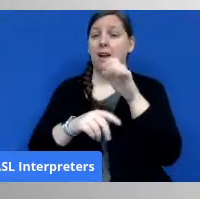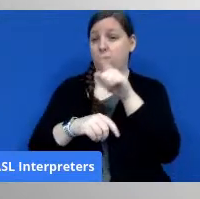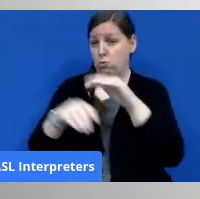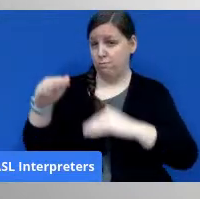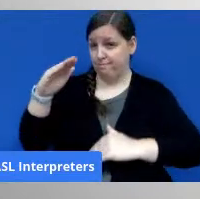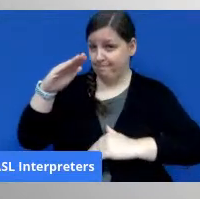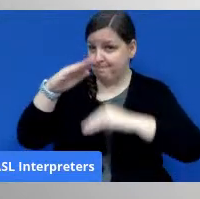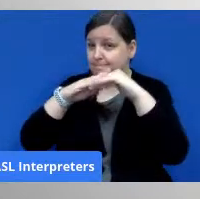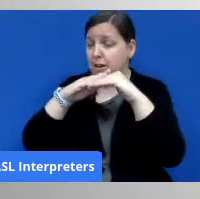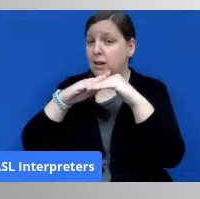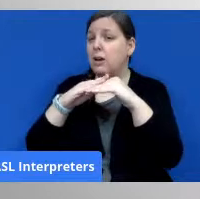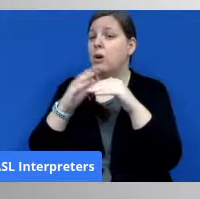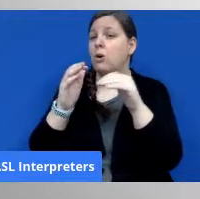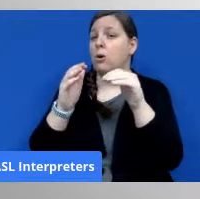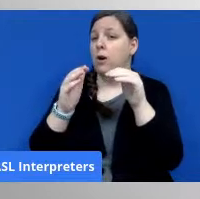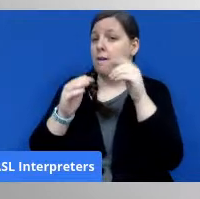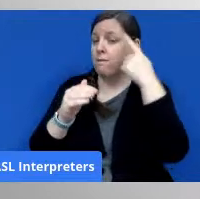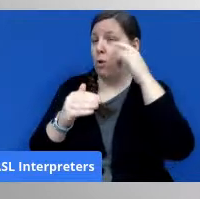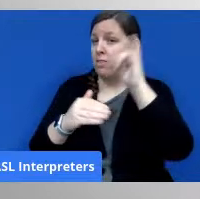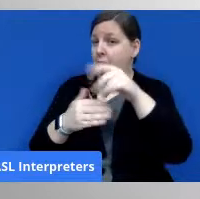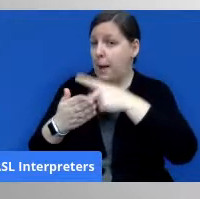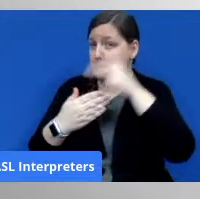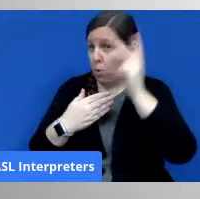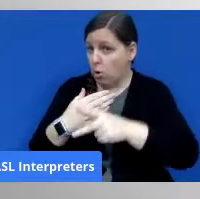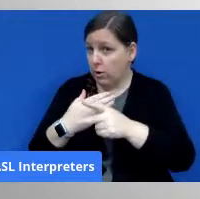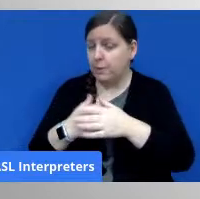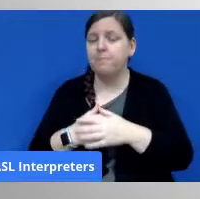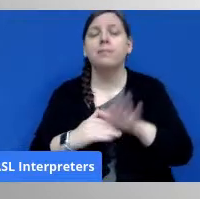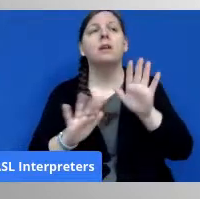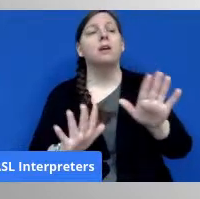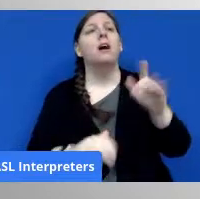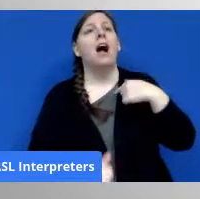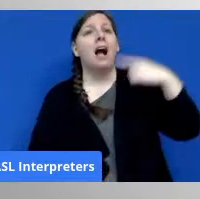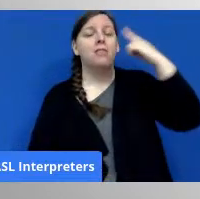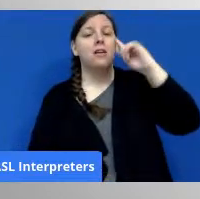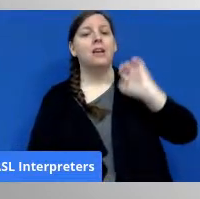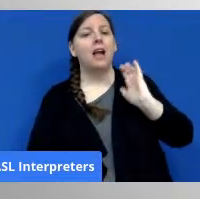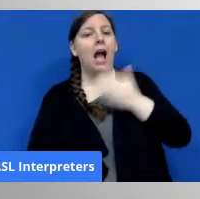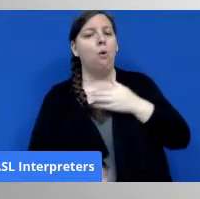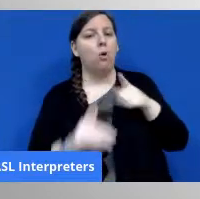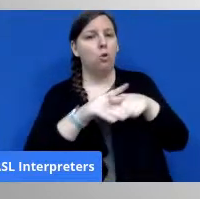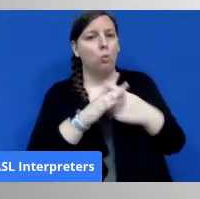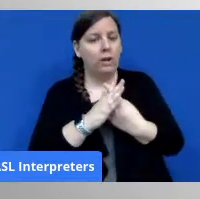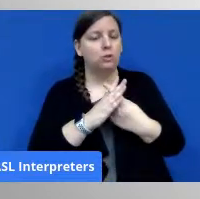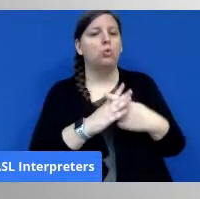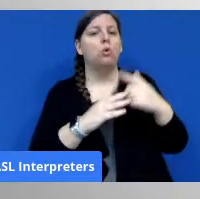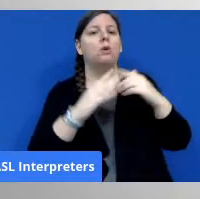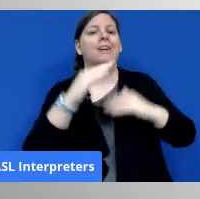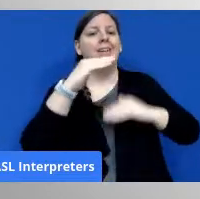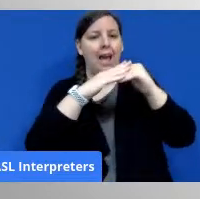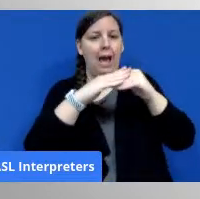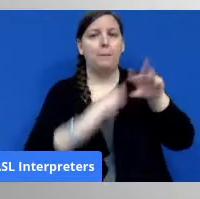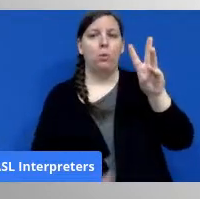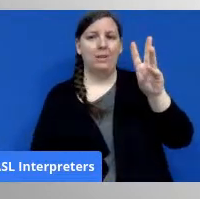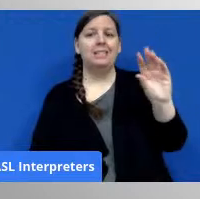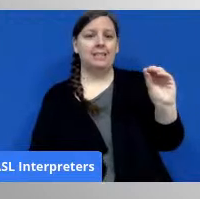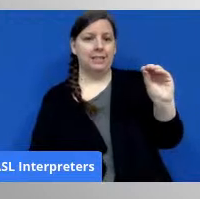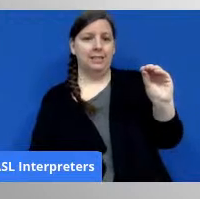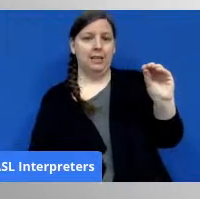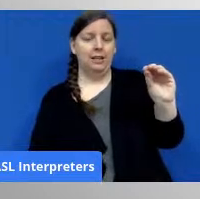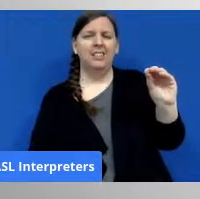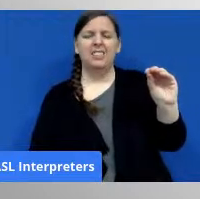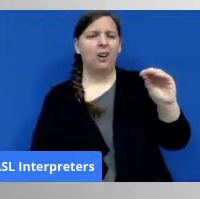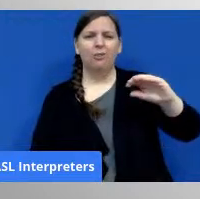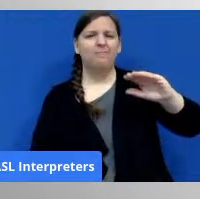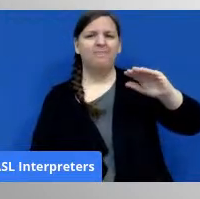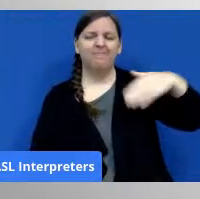in terms of that program, for instance. I think our original cap was 60 that we were thinking. So we're not